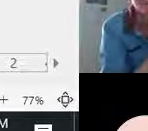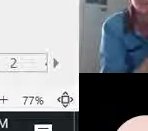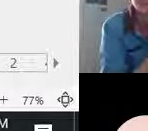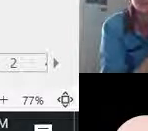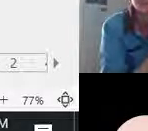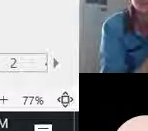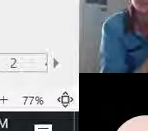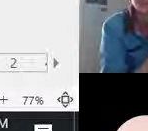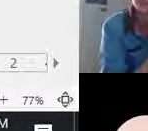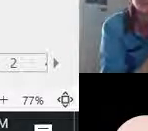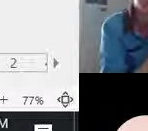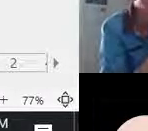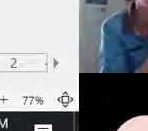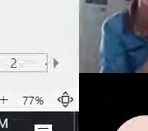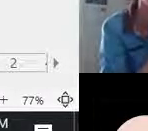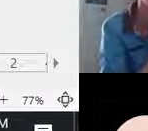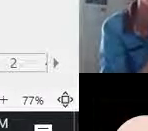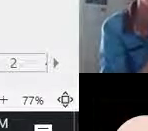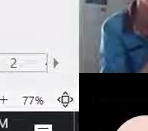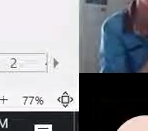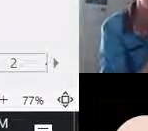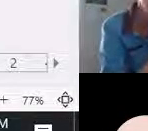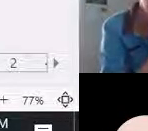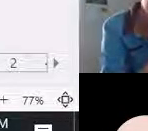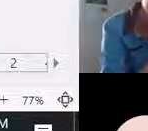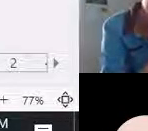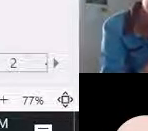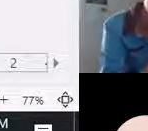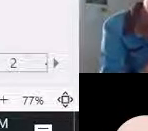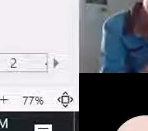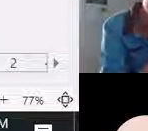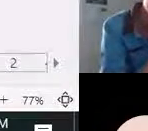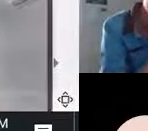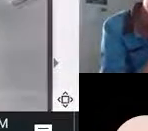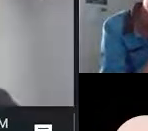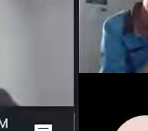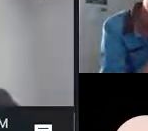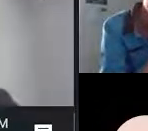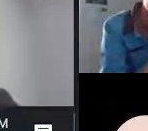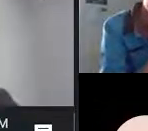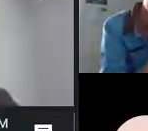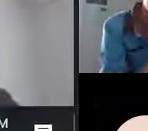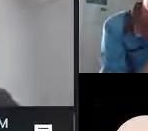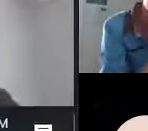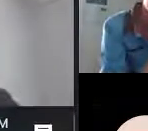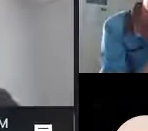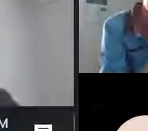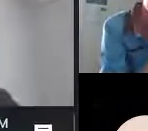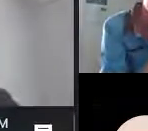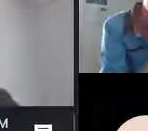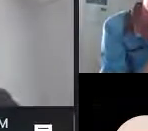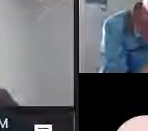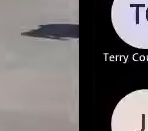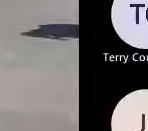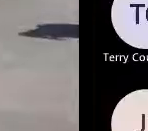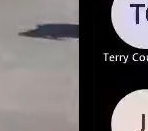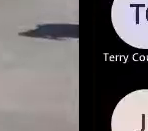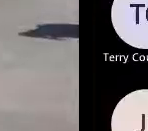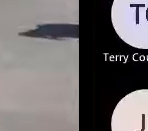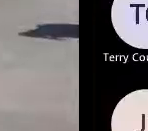to that site. But I think what it does, it speaks to the fact that microgrids, it doesn't necessarily